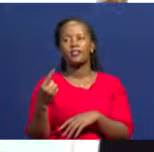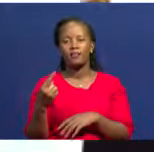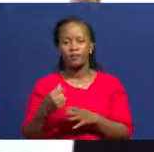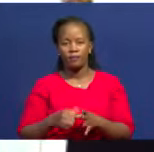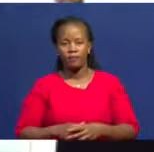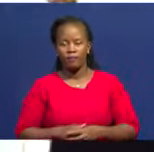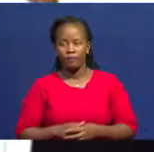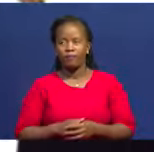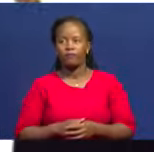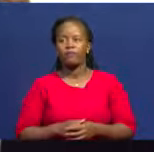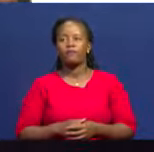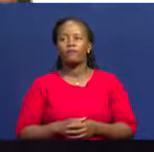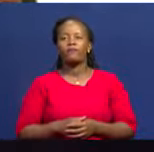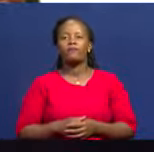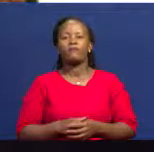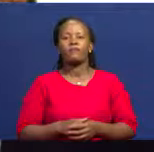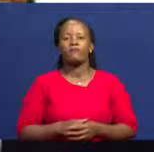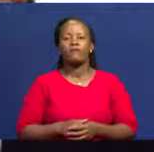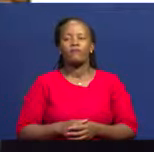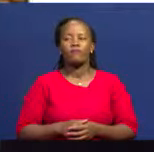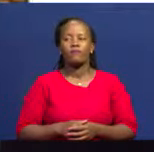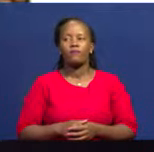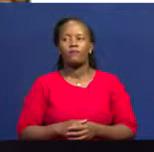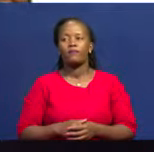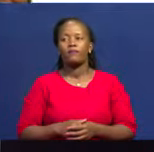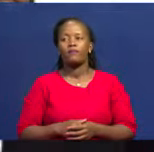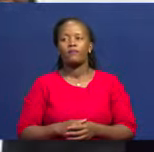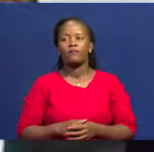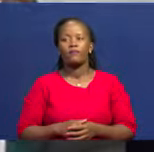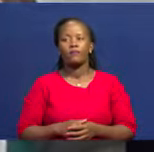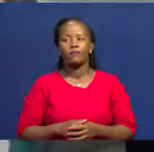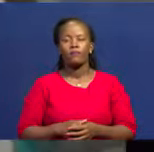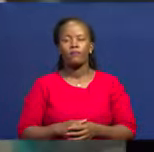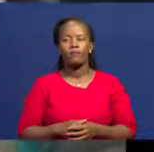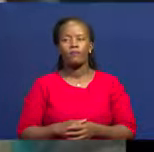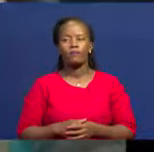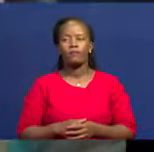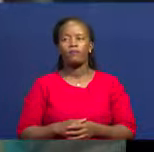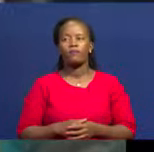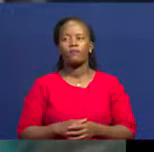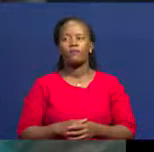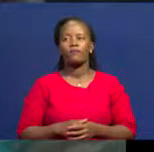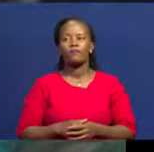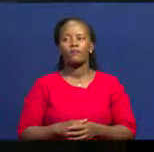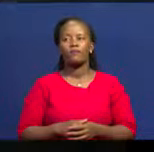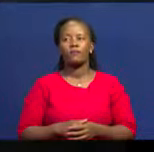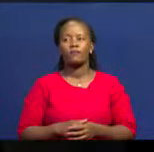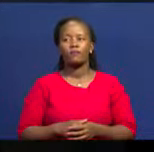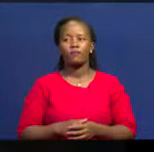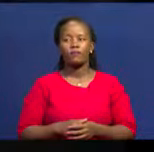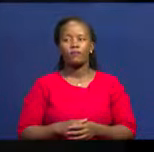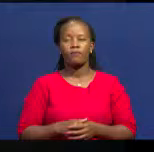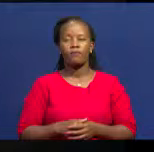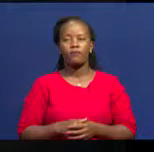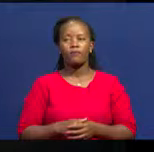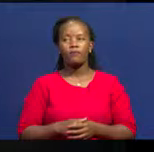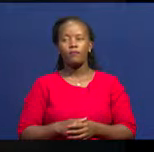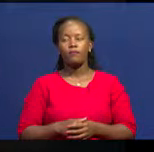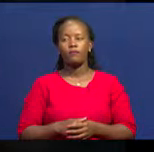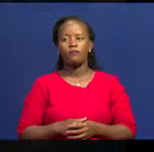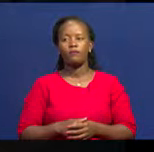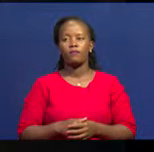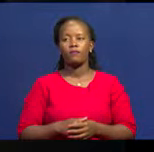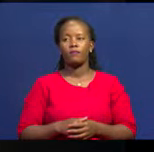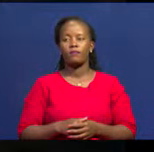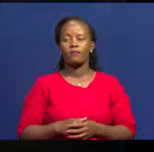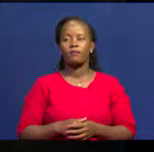cameras. Smile at the cameras. Please, Makofi Kwake, June Wairegi. Well done. Mr. Ahab's time is